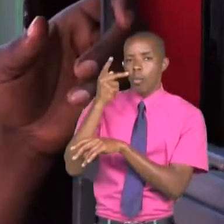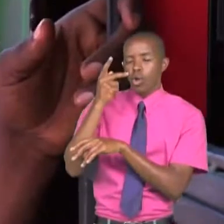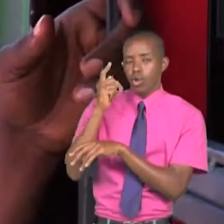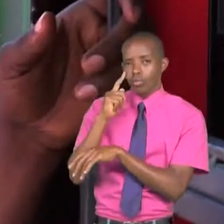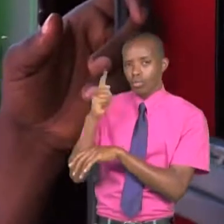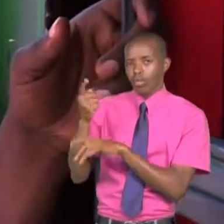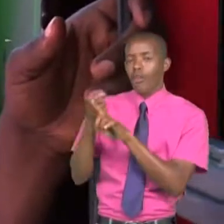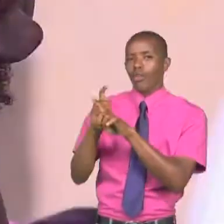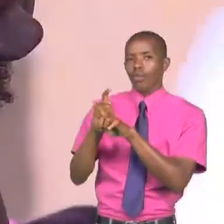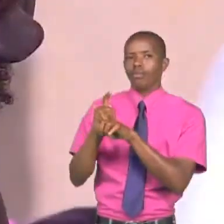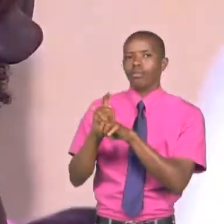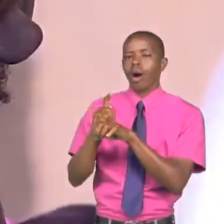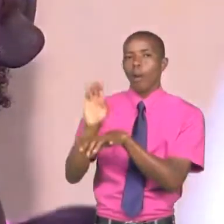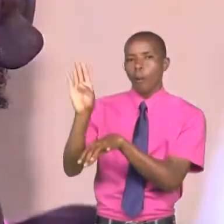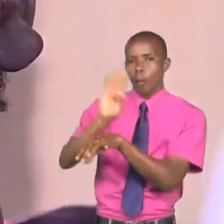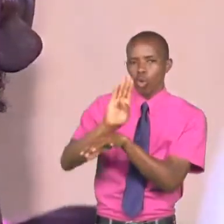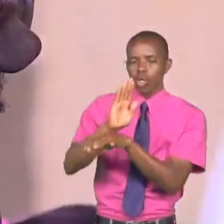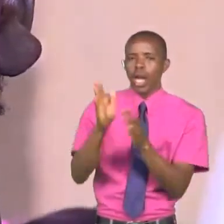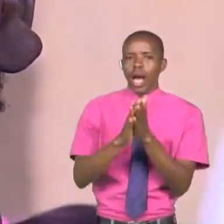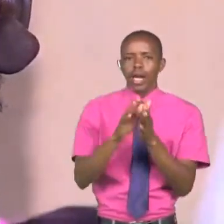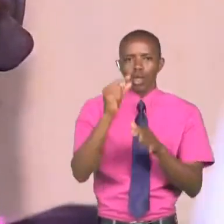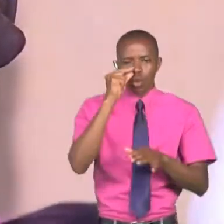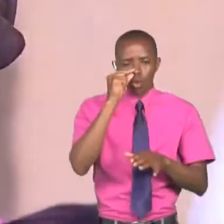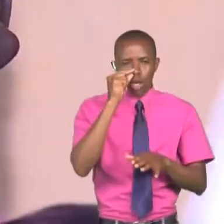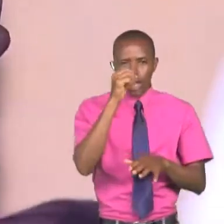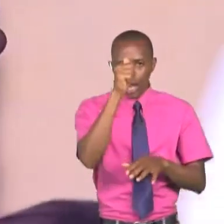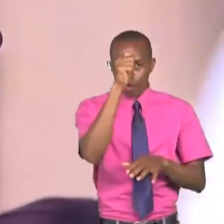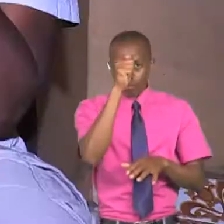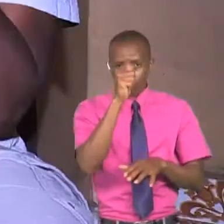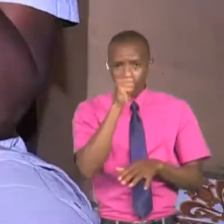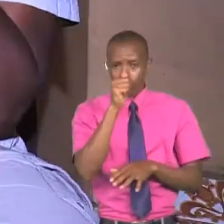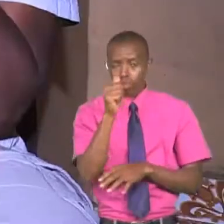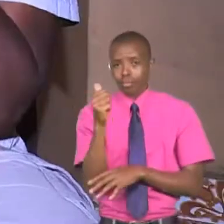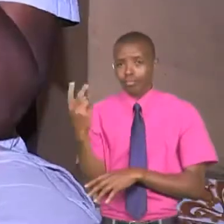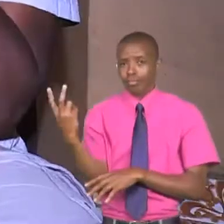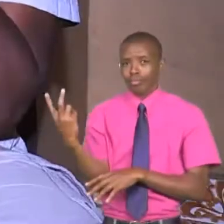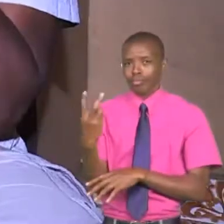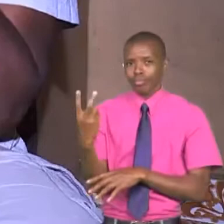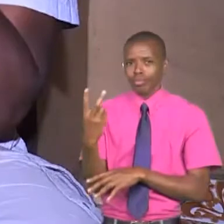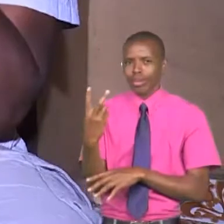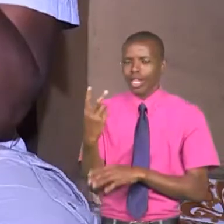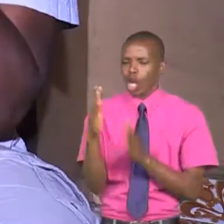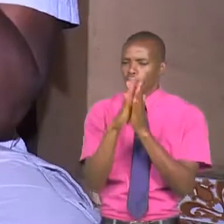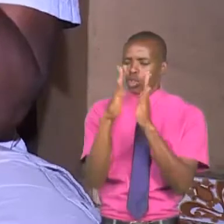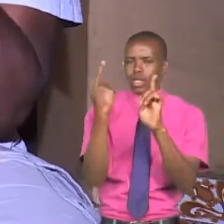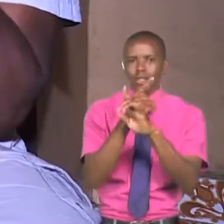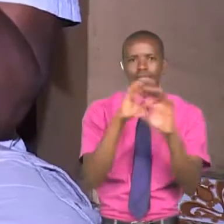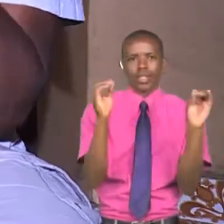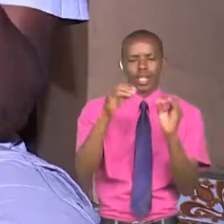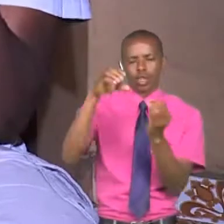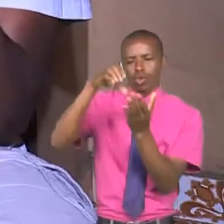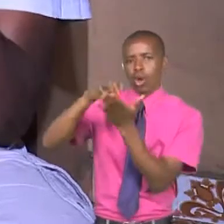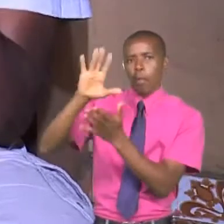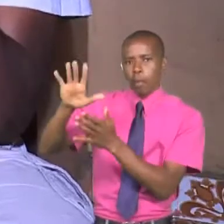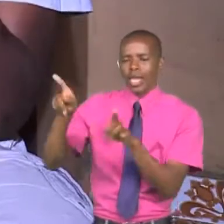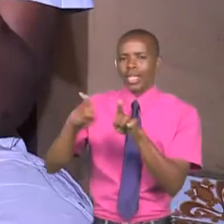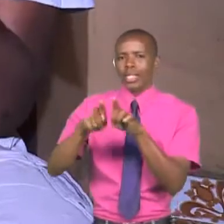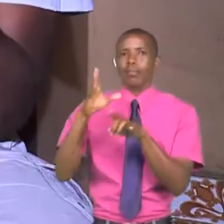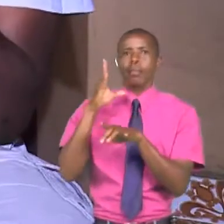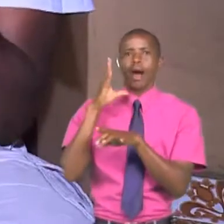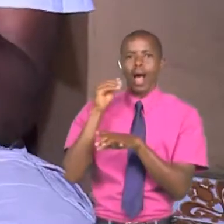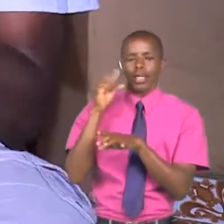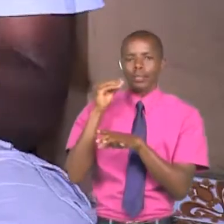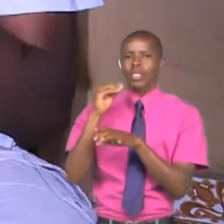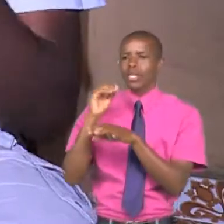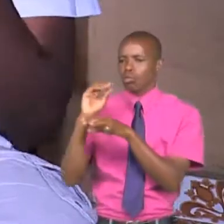from Burundi and Sudanese Elizabeth Agot's script is no different. Their situation and experience was made